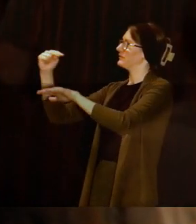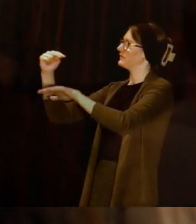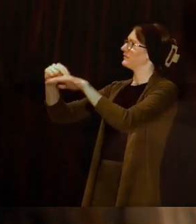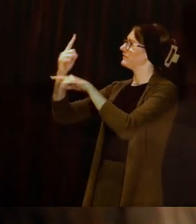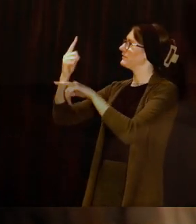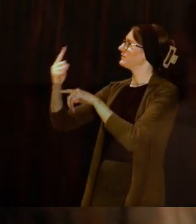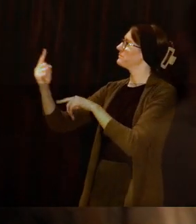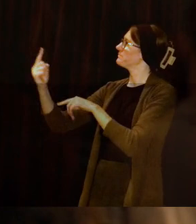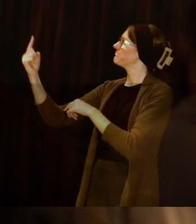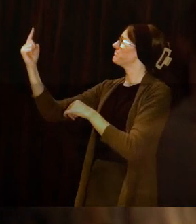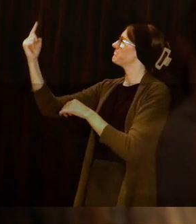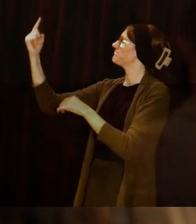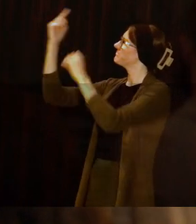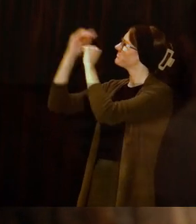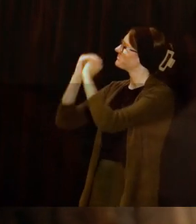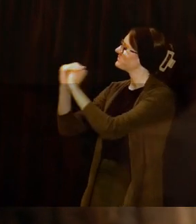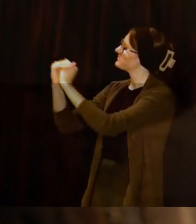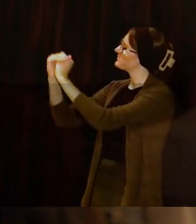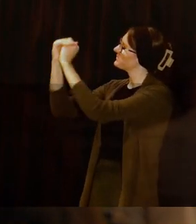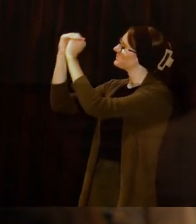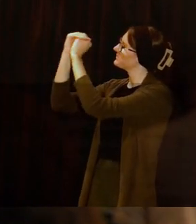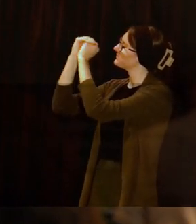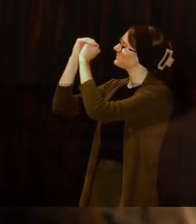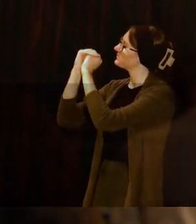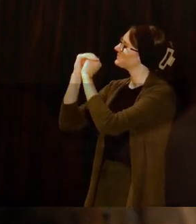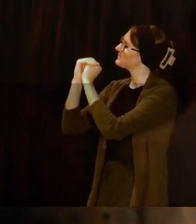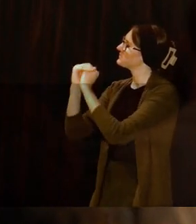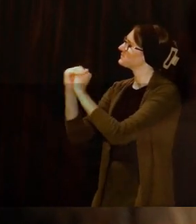adore you. We